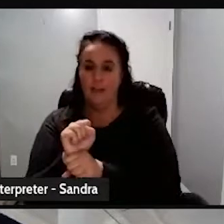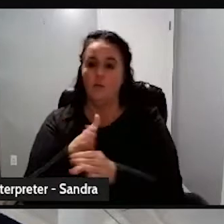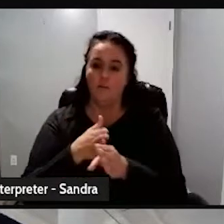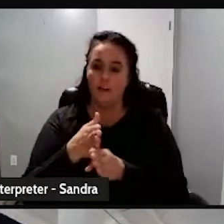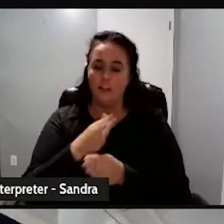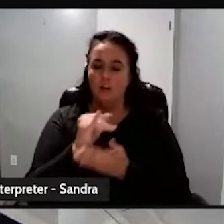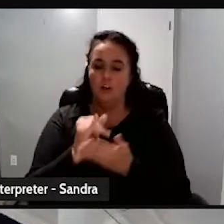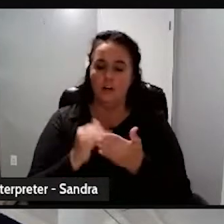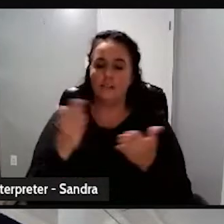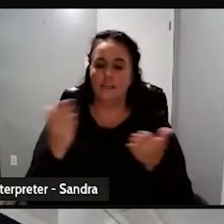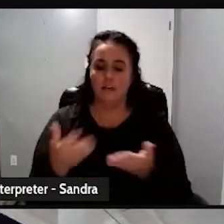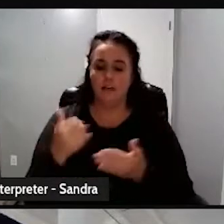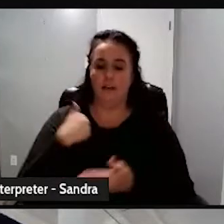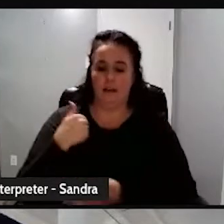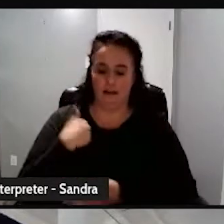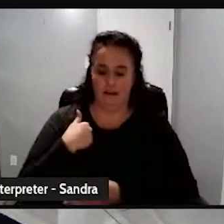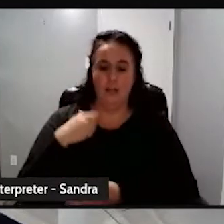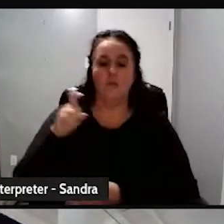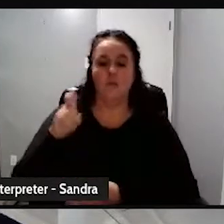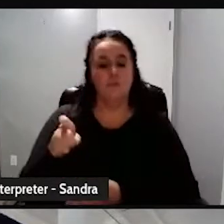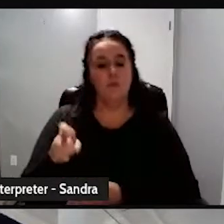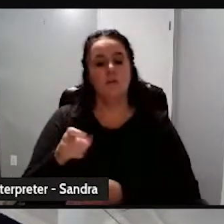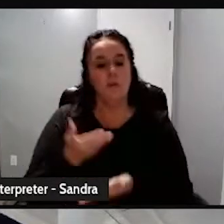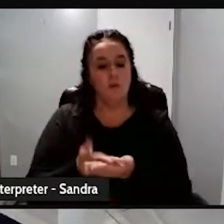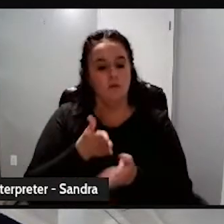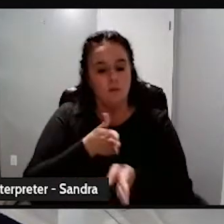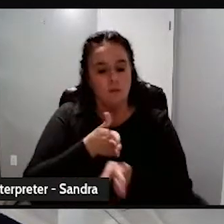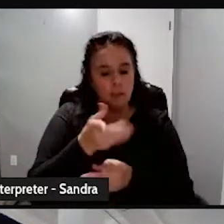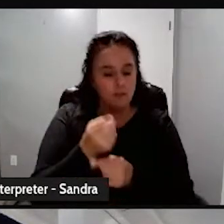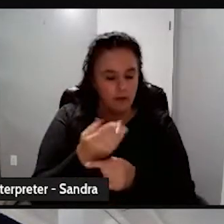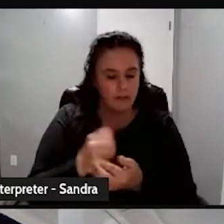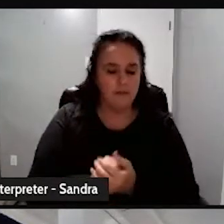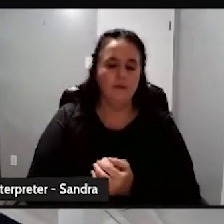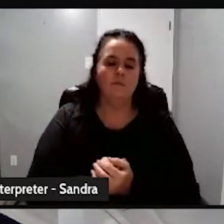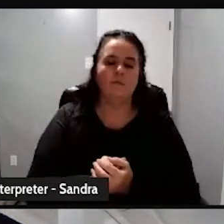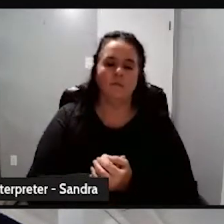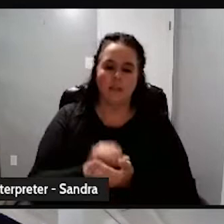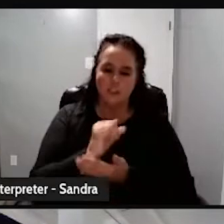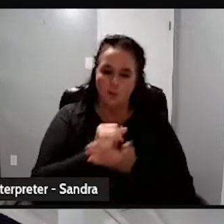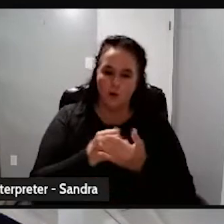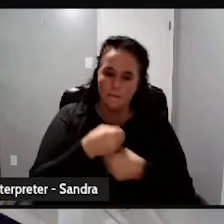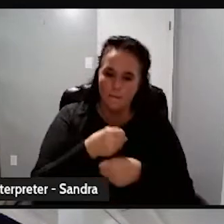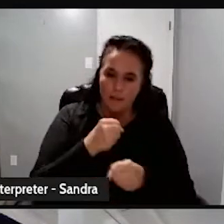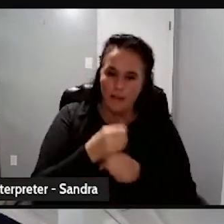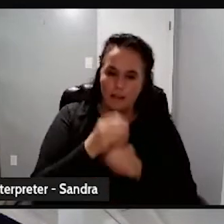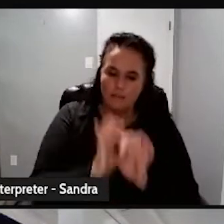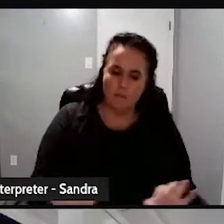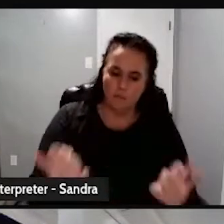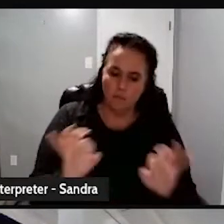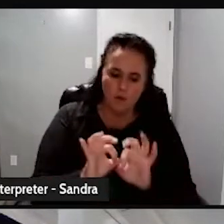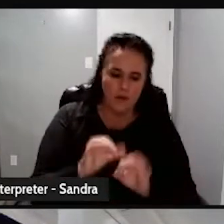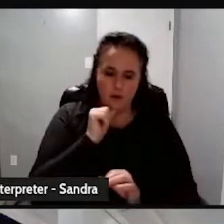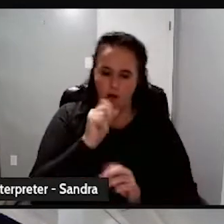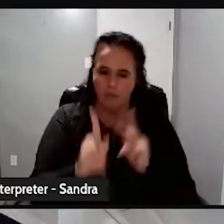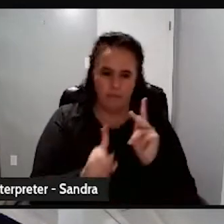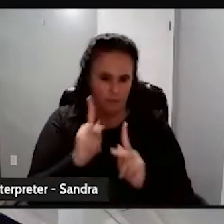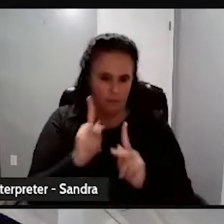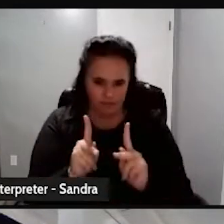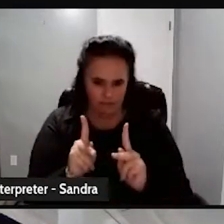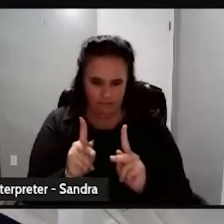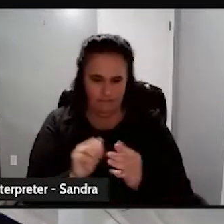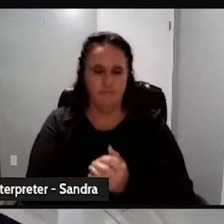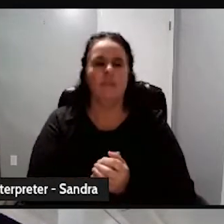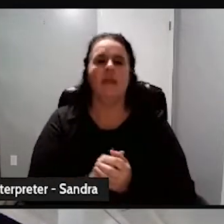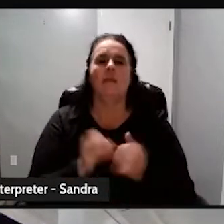forced to prove professionalism, and that it's the art making that's the most important and not the people. And there are a lot of